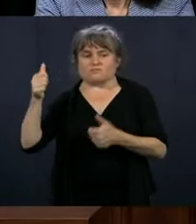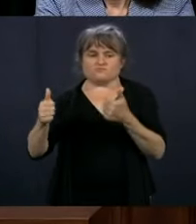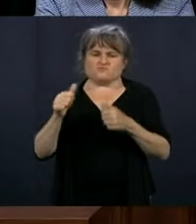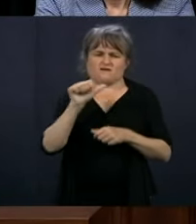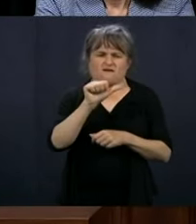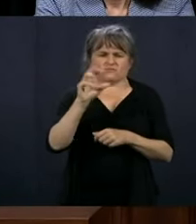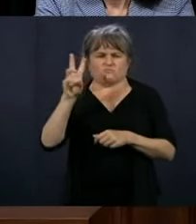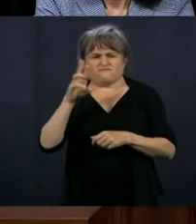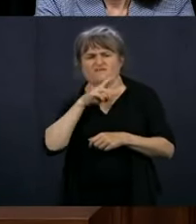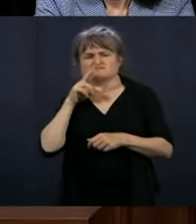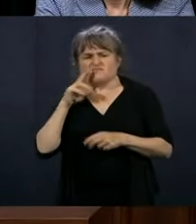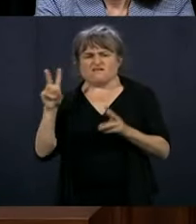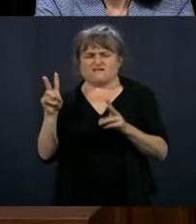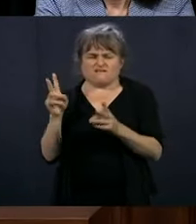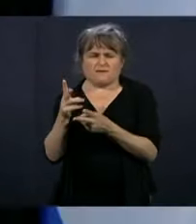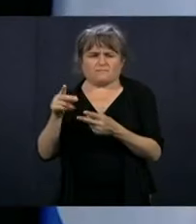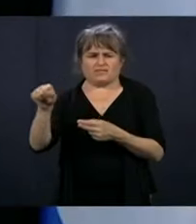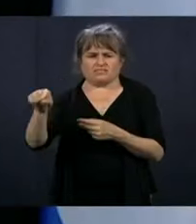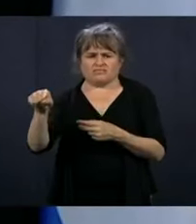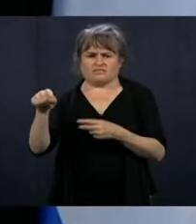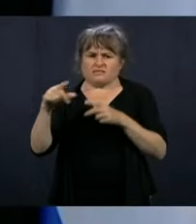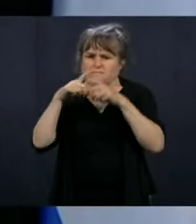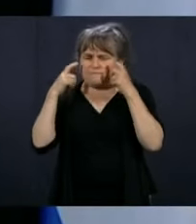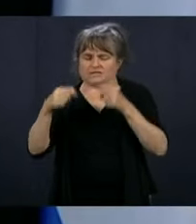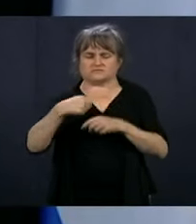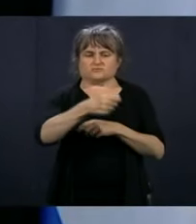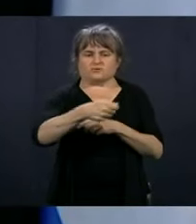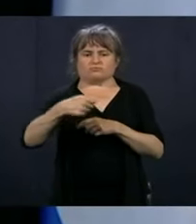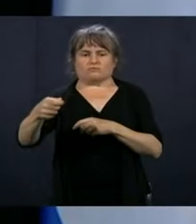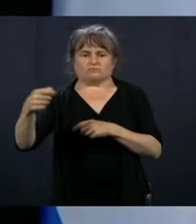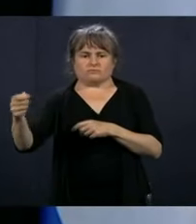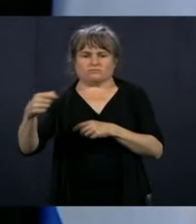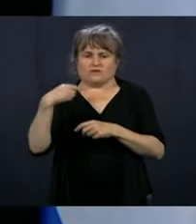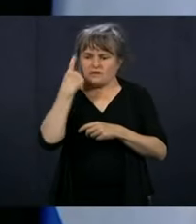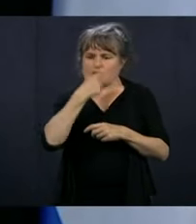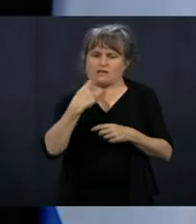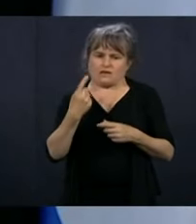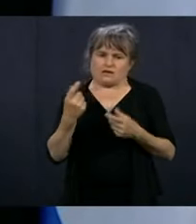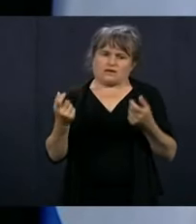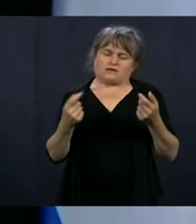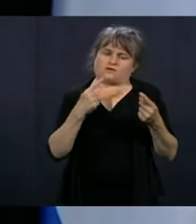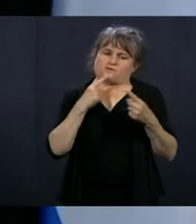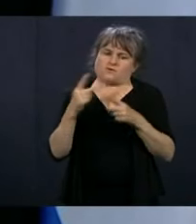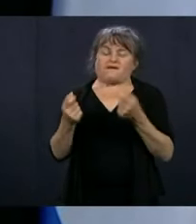food like A&W to distribute masks. So people can